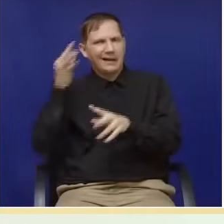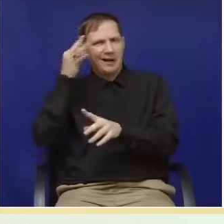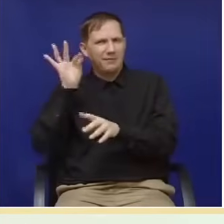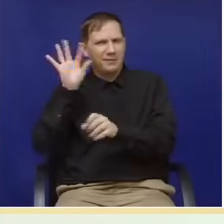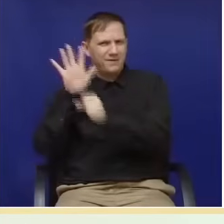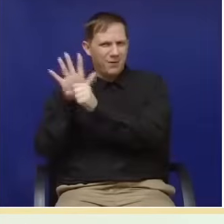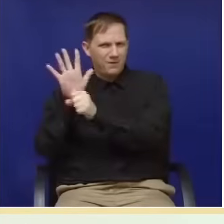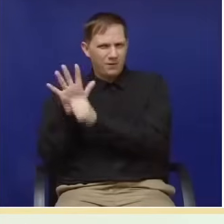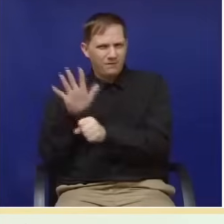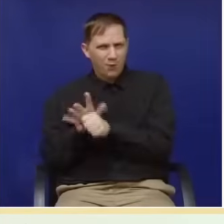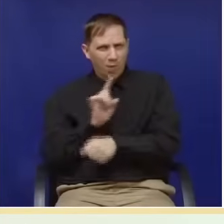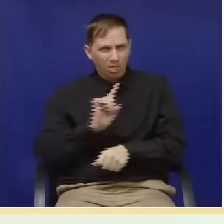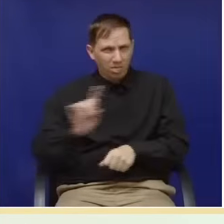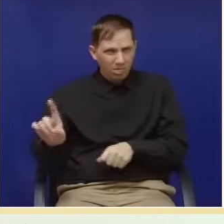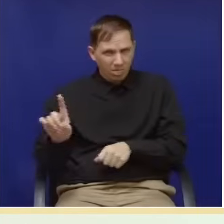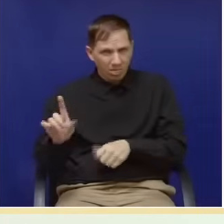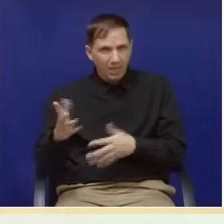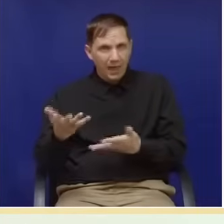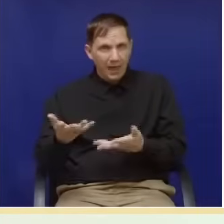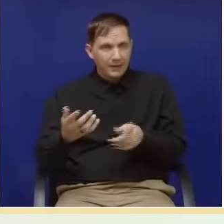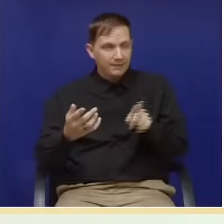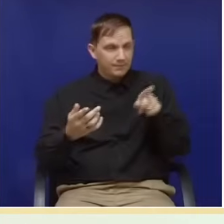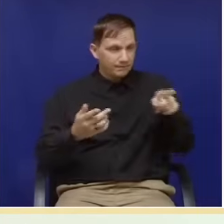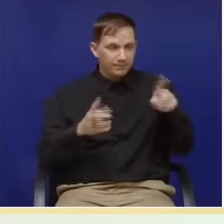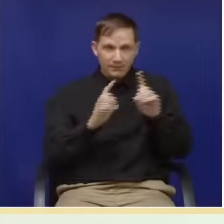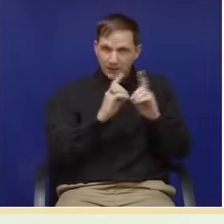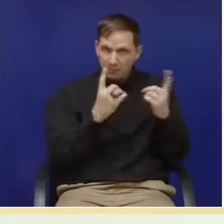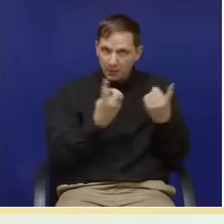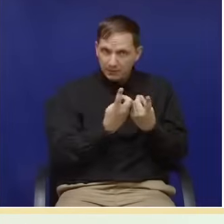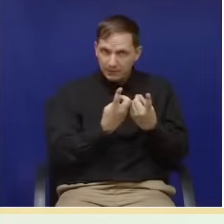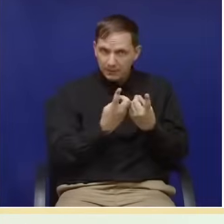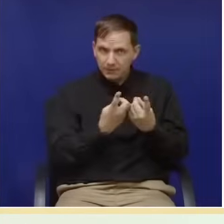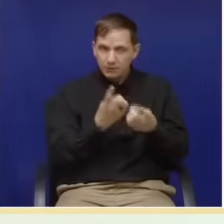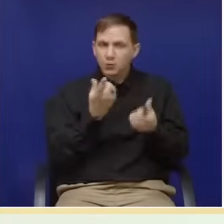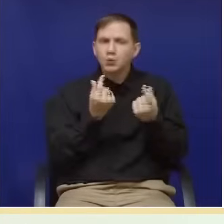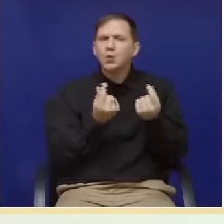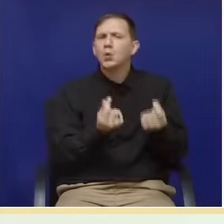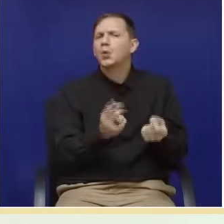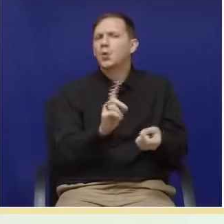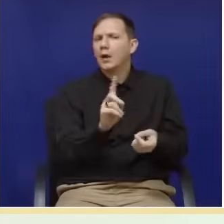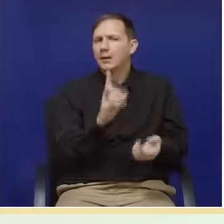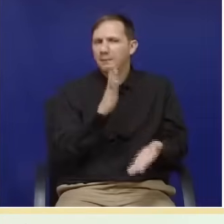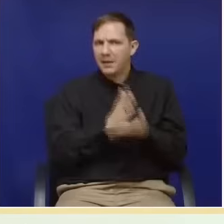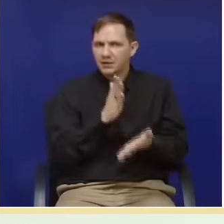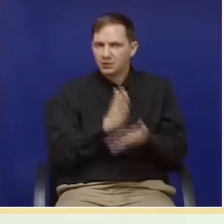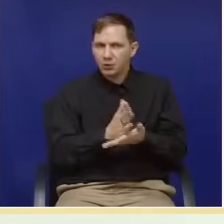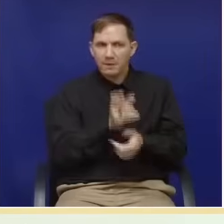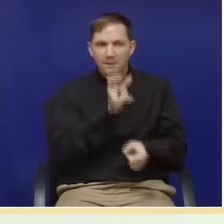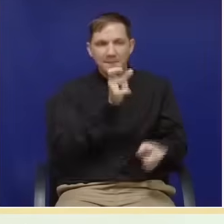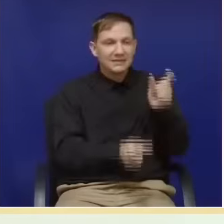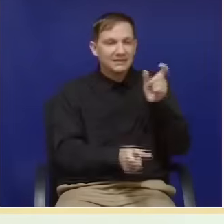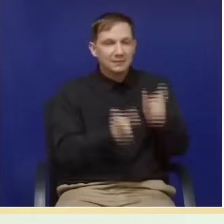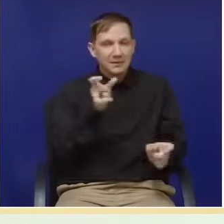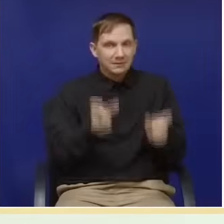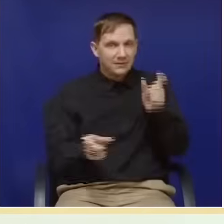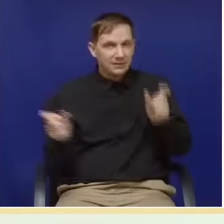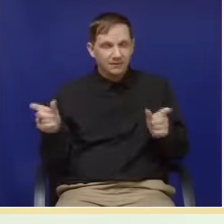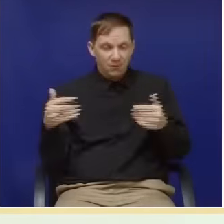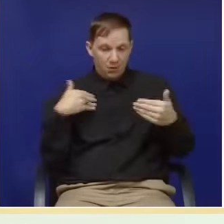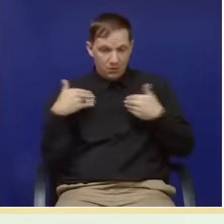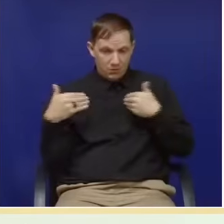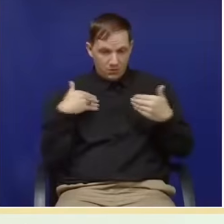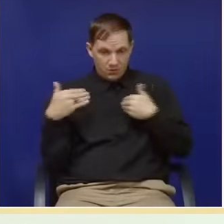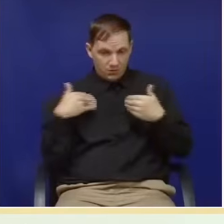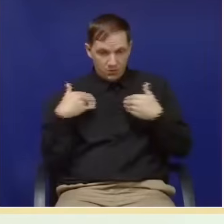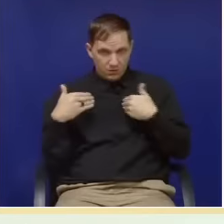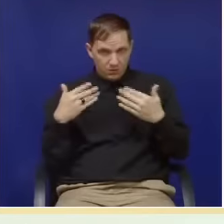what urgent measures has the department taken to ensure that officials responsible for administering